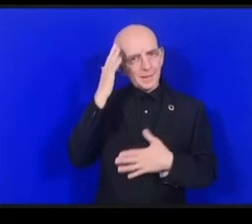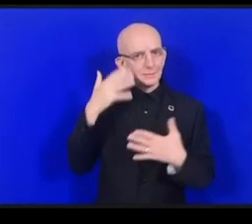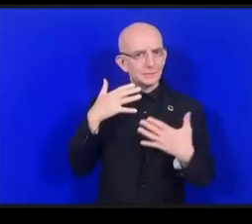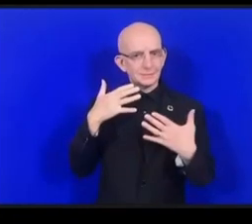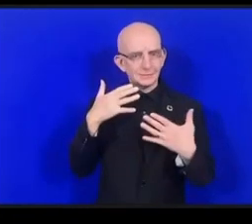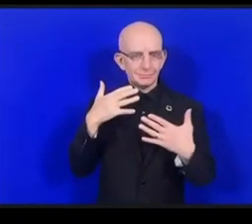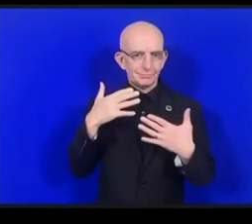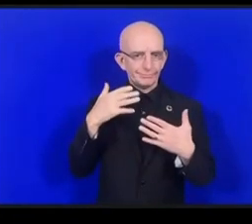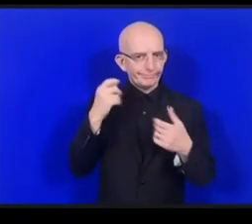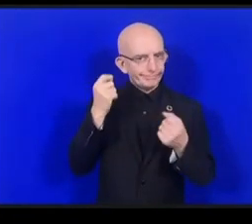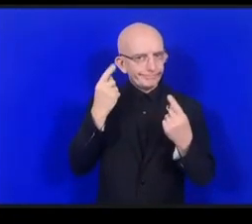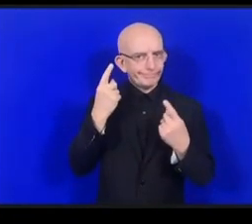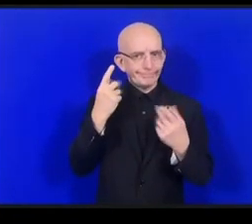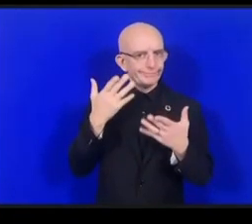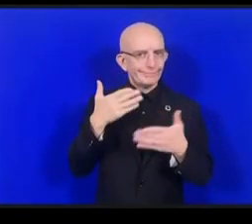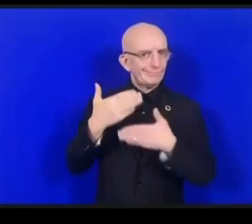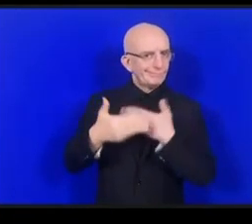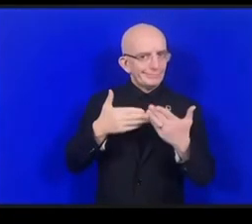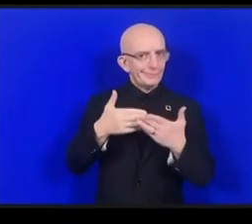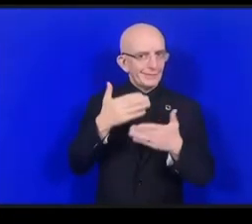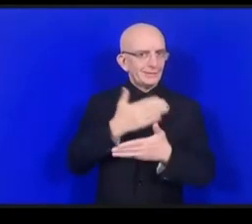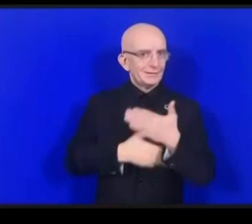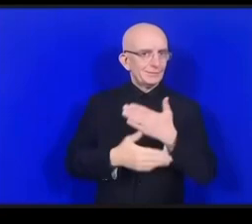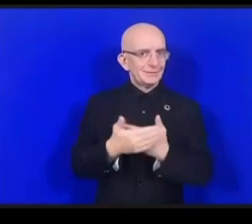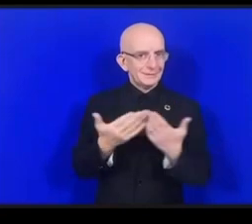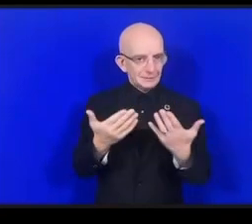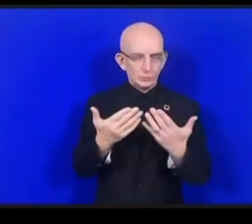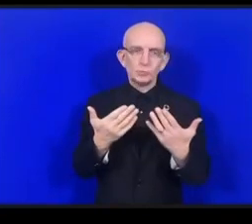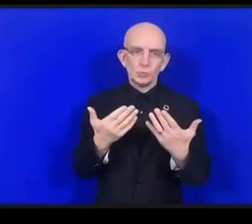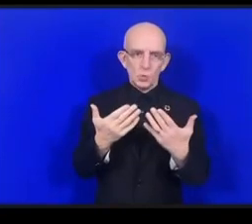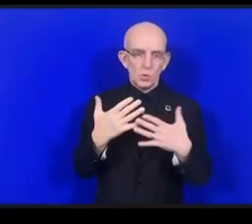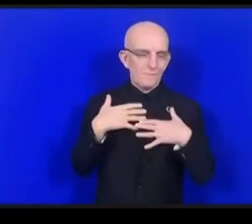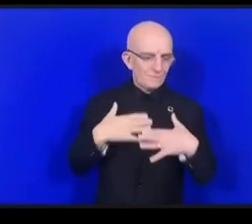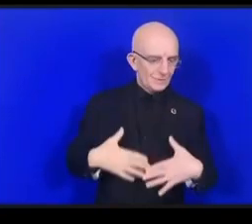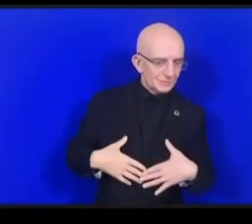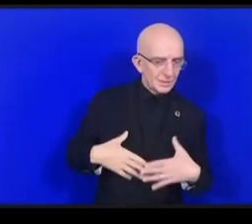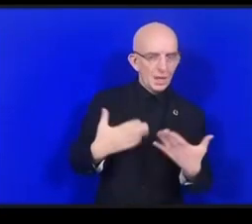One third of Japanese people are elderly,